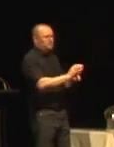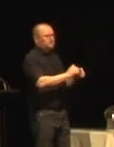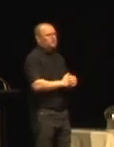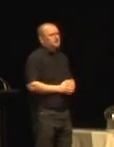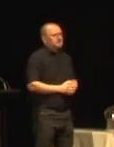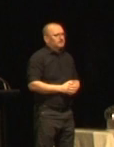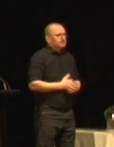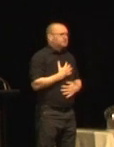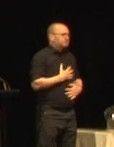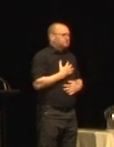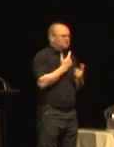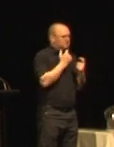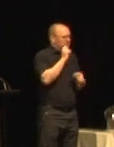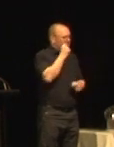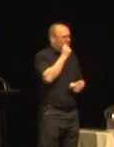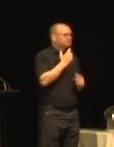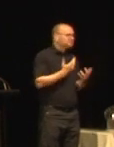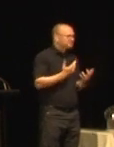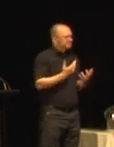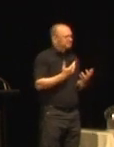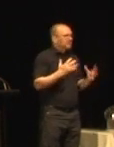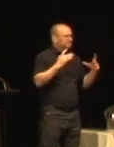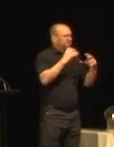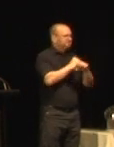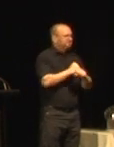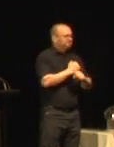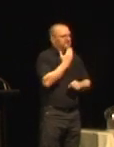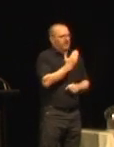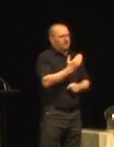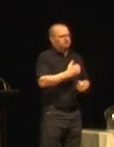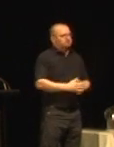going to step away from the microphone, and thank you very much.